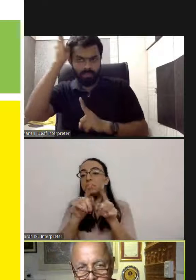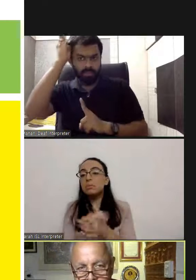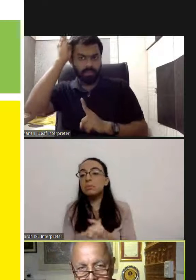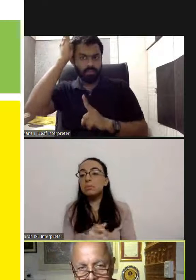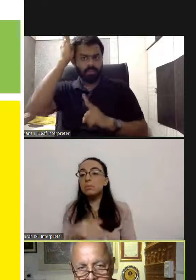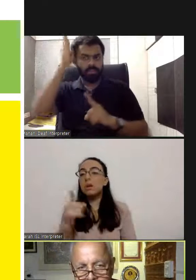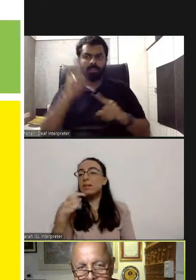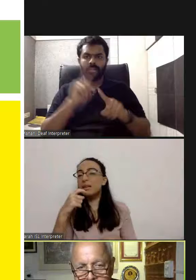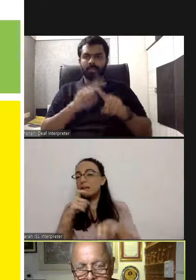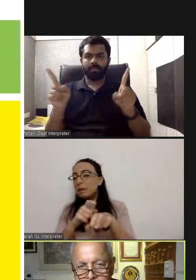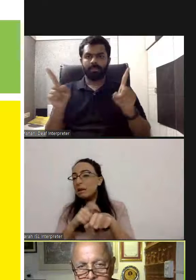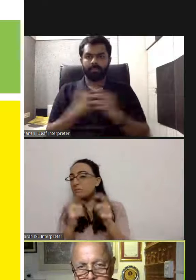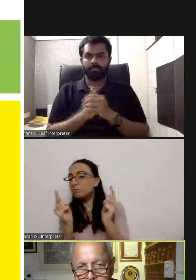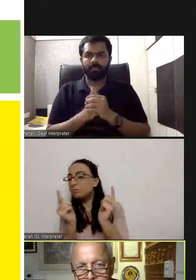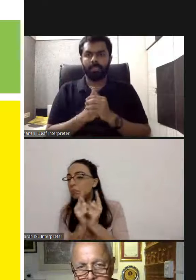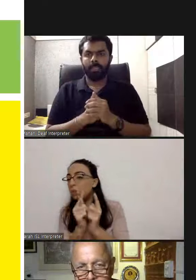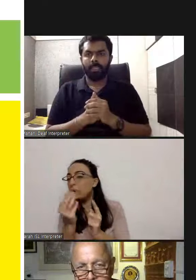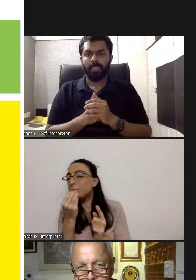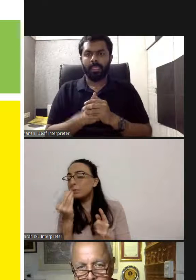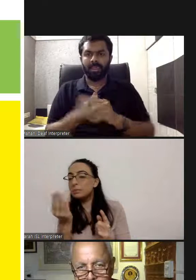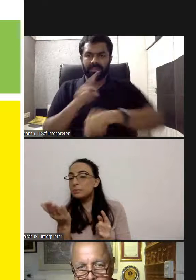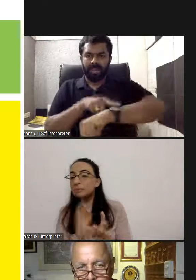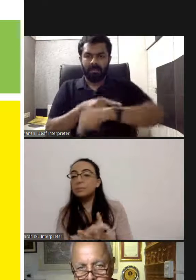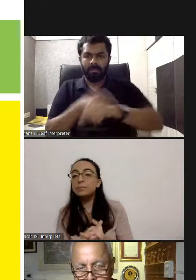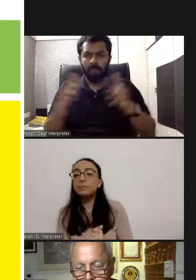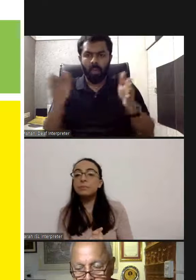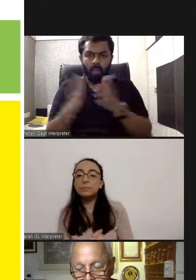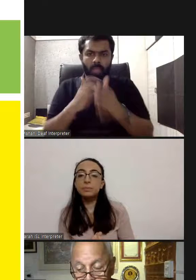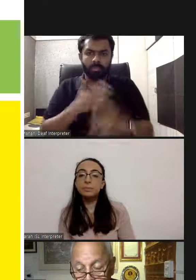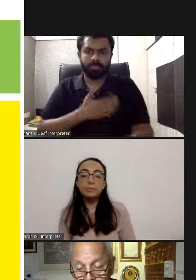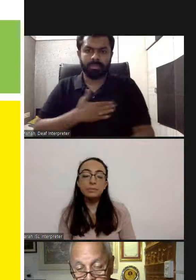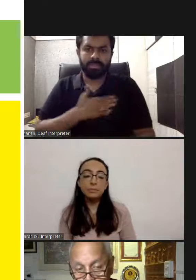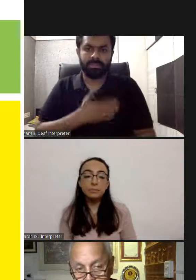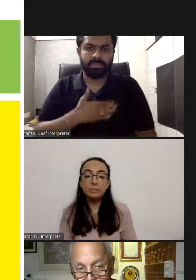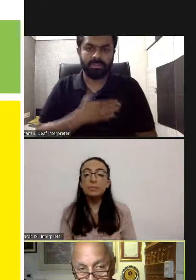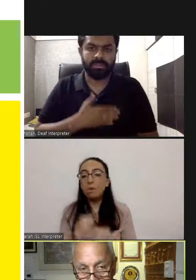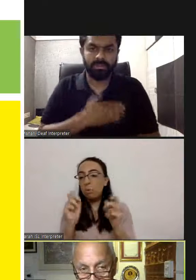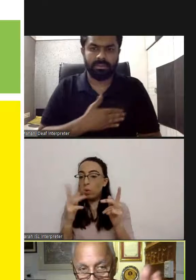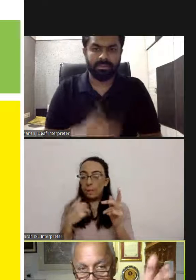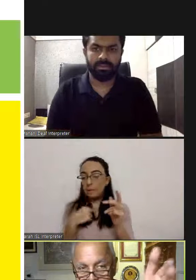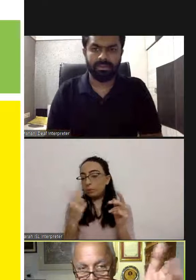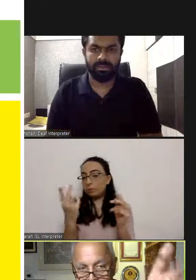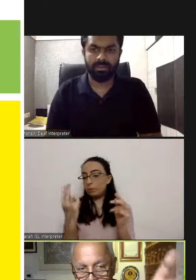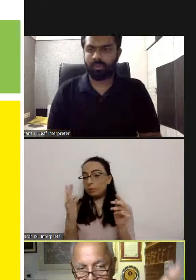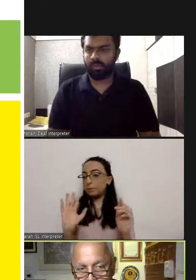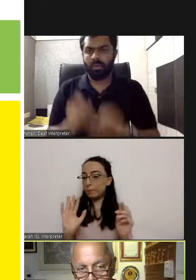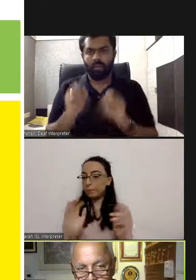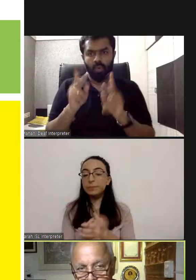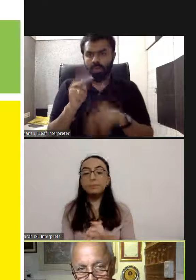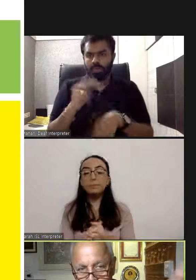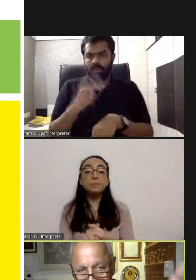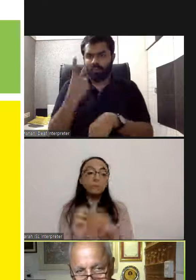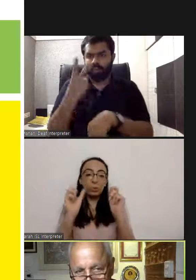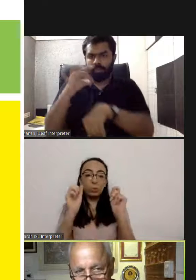through. Okay, thank you. Now, if you look at all these